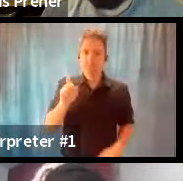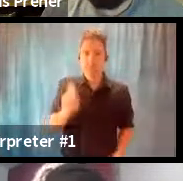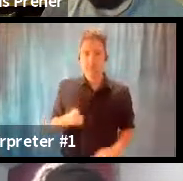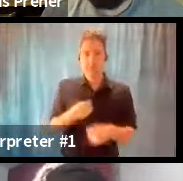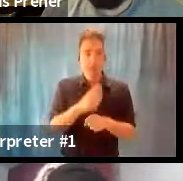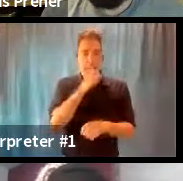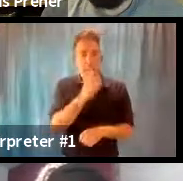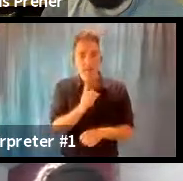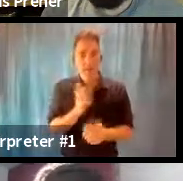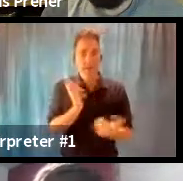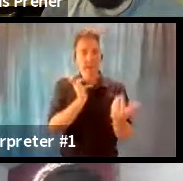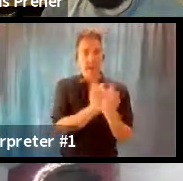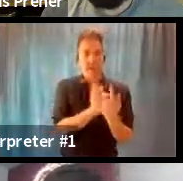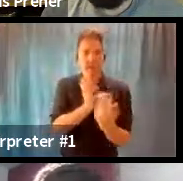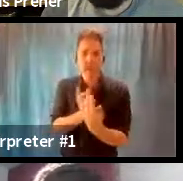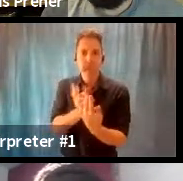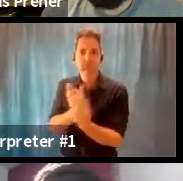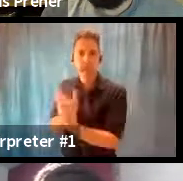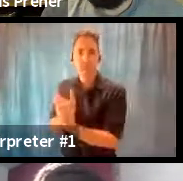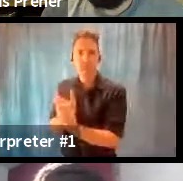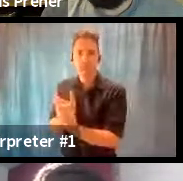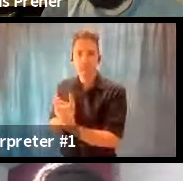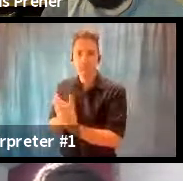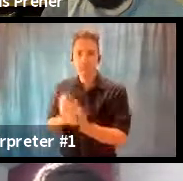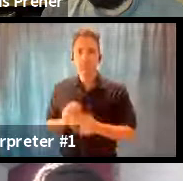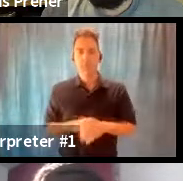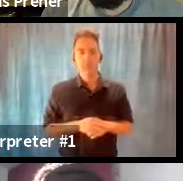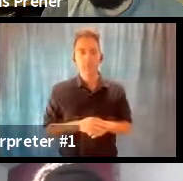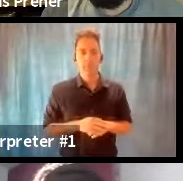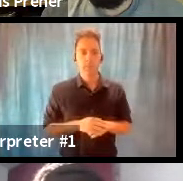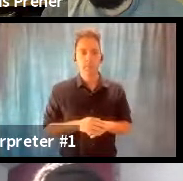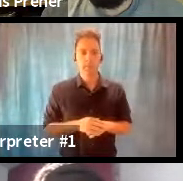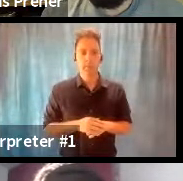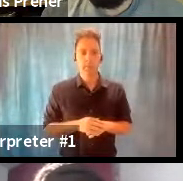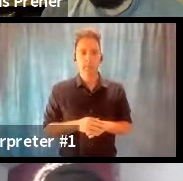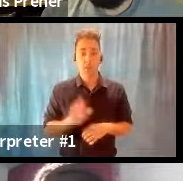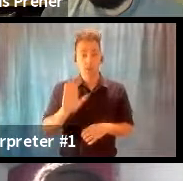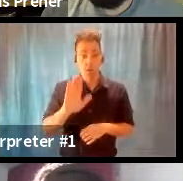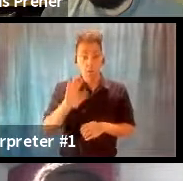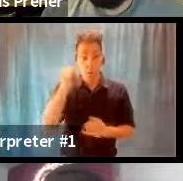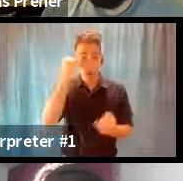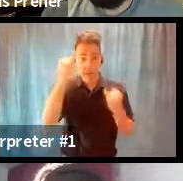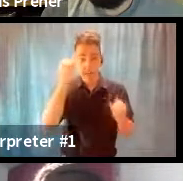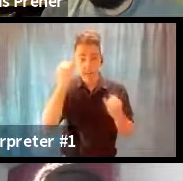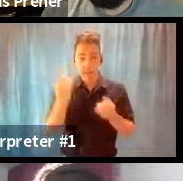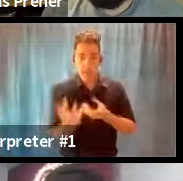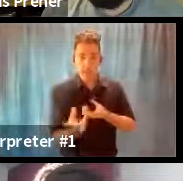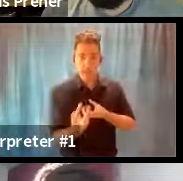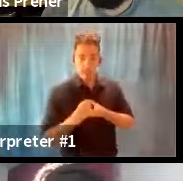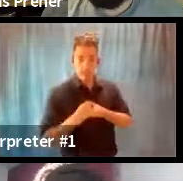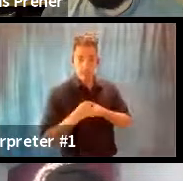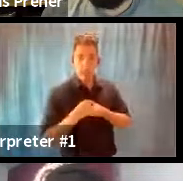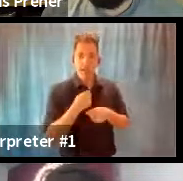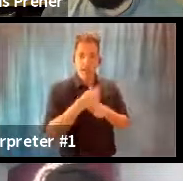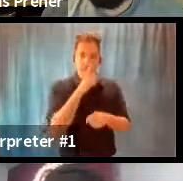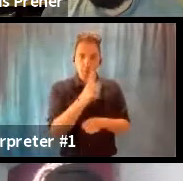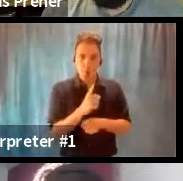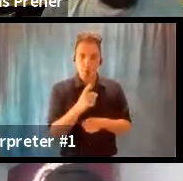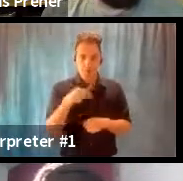to incorporating your ideas in order to make this a people's stimulus and a people's